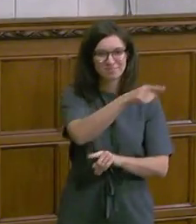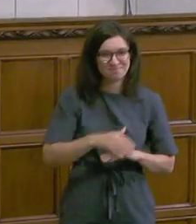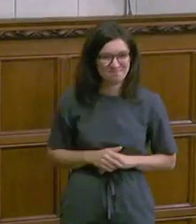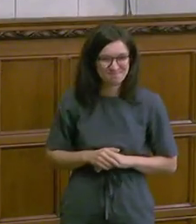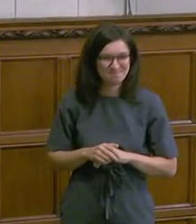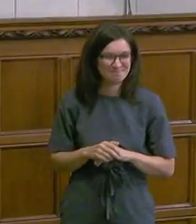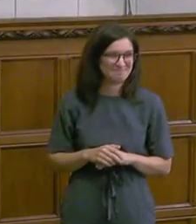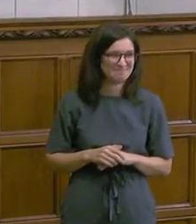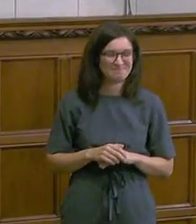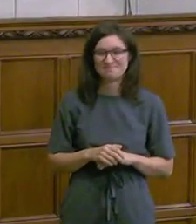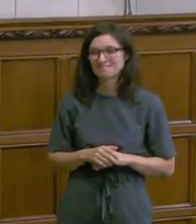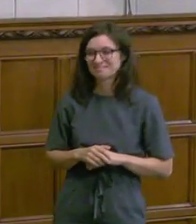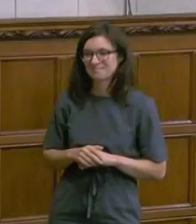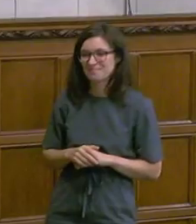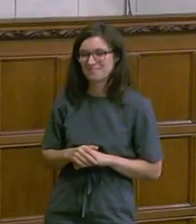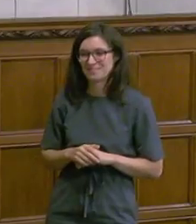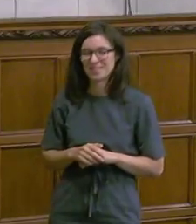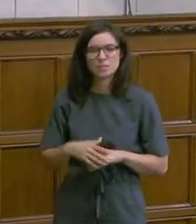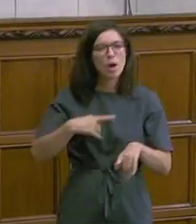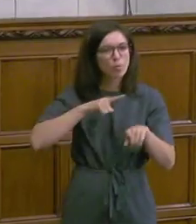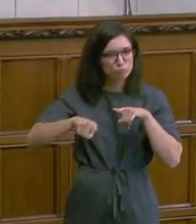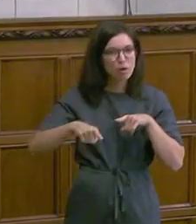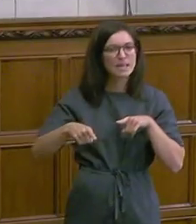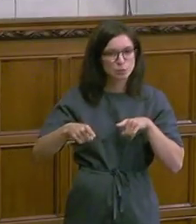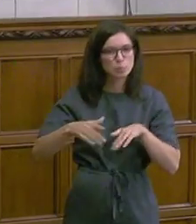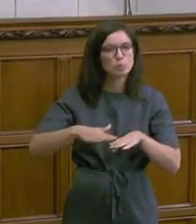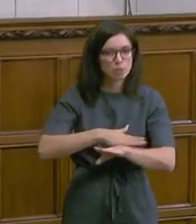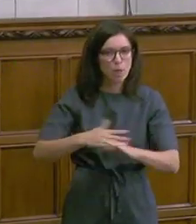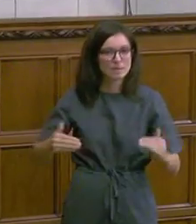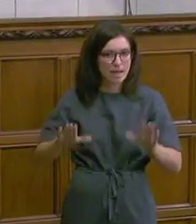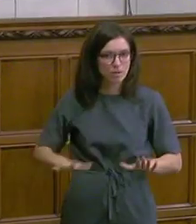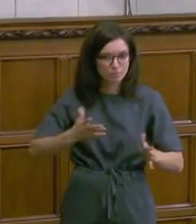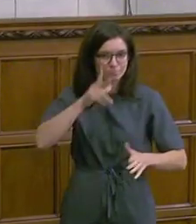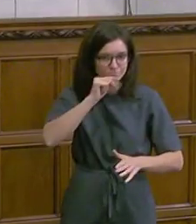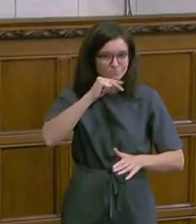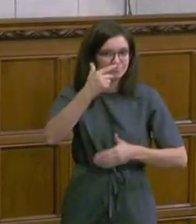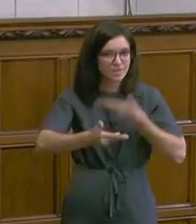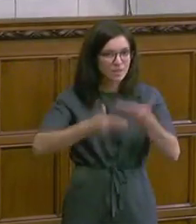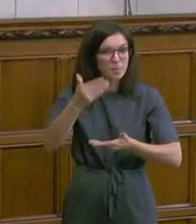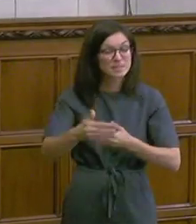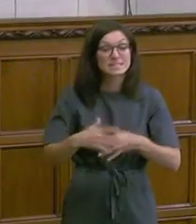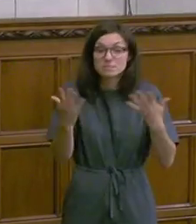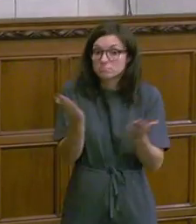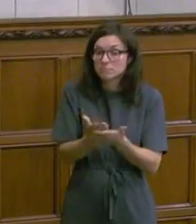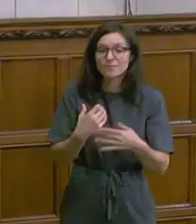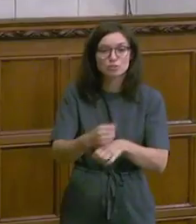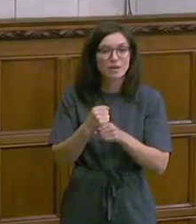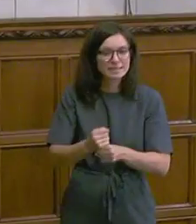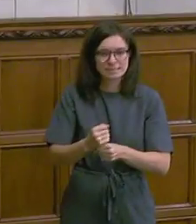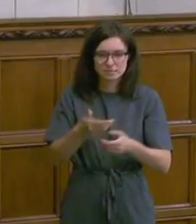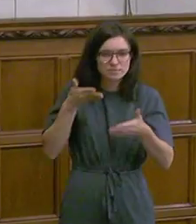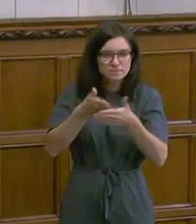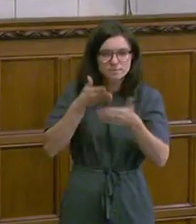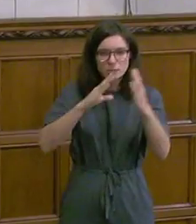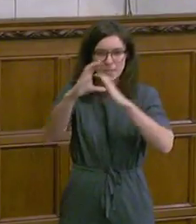to try and slow it down. But I can understand it is frustrating to the extreme. And I cannot imagine the frustration